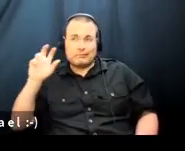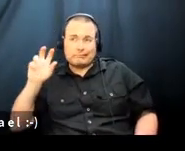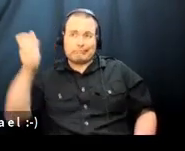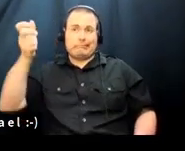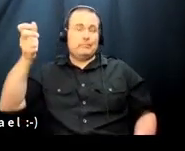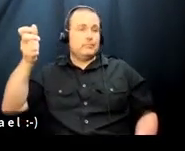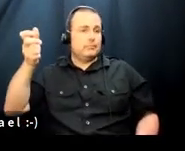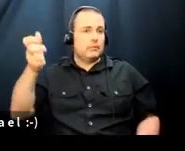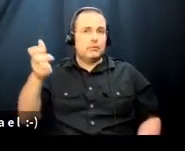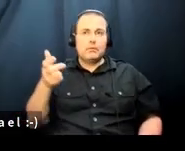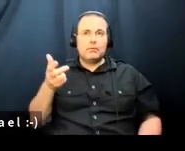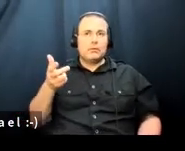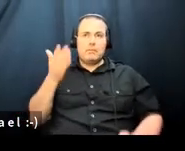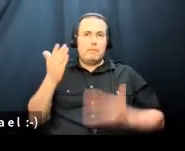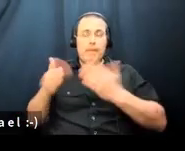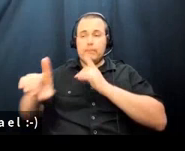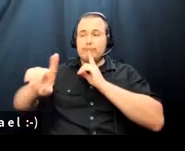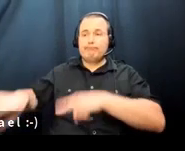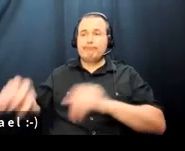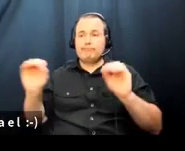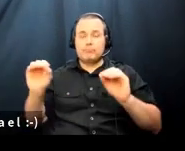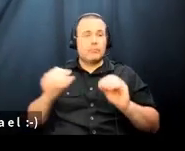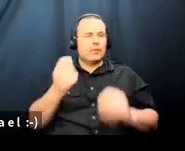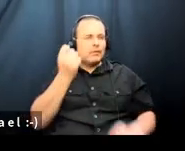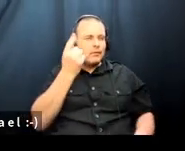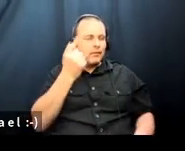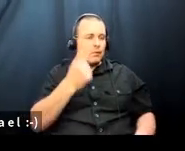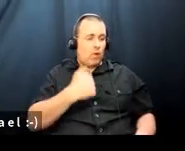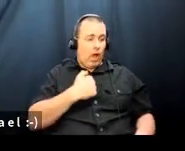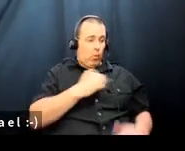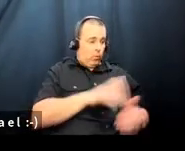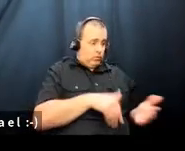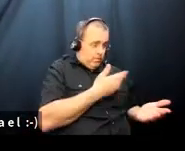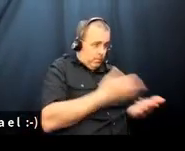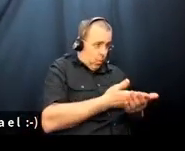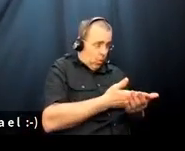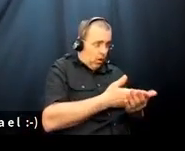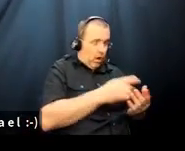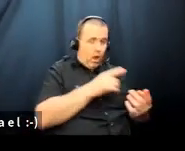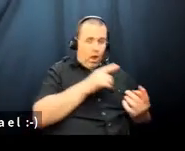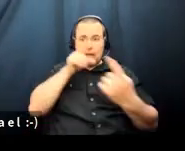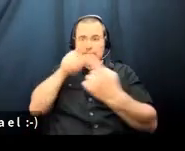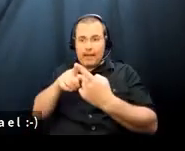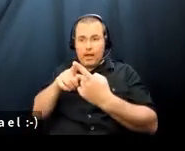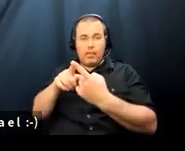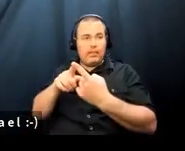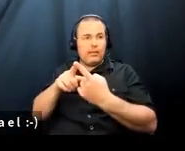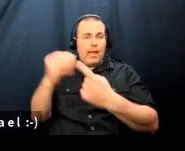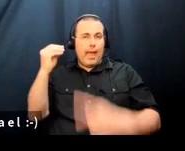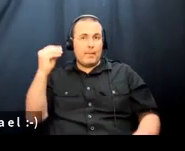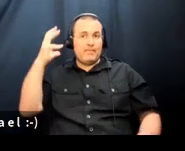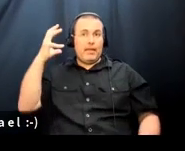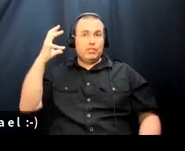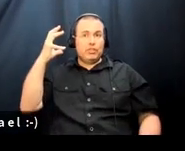I started using amplification, my brain was not getting access to sound, and you suddenly give